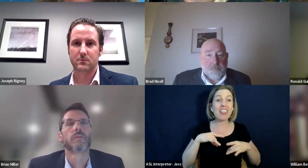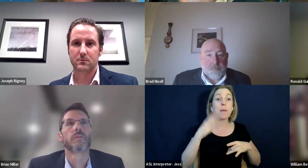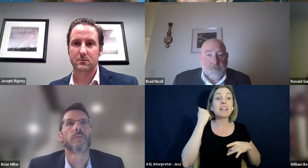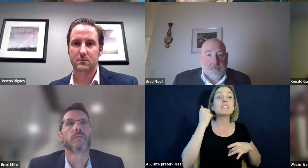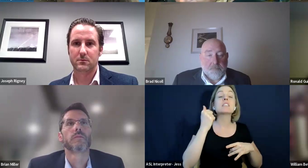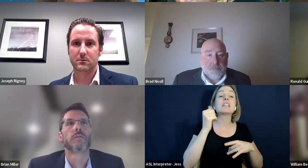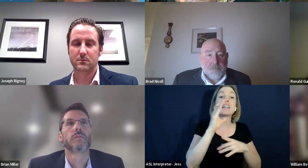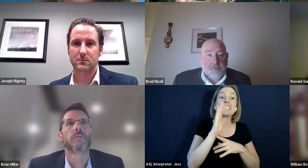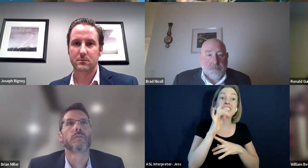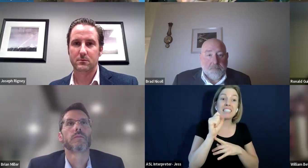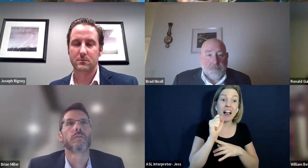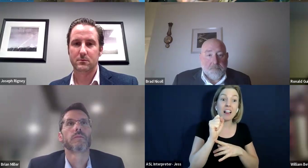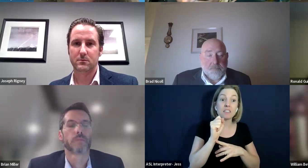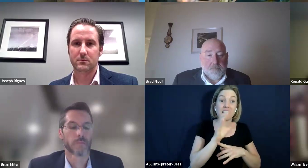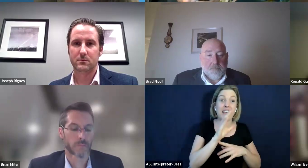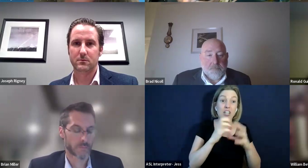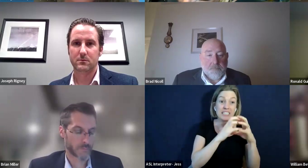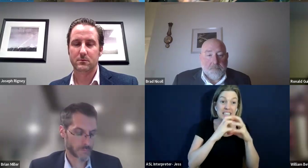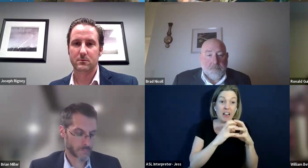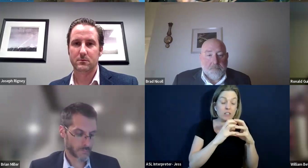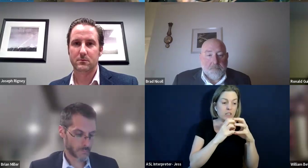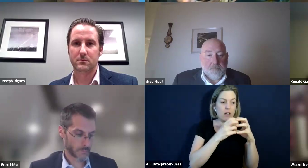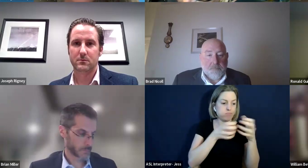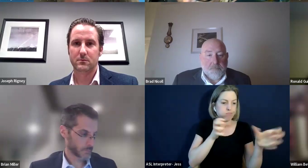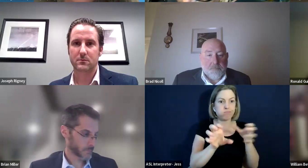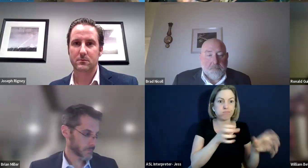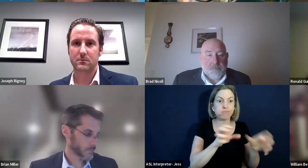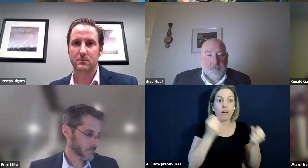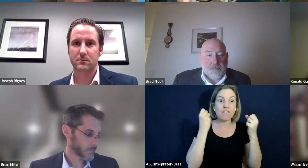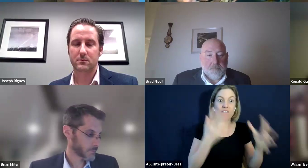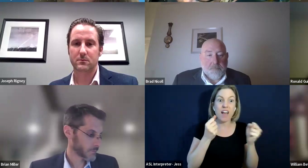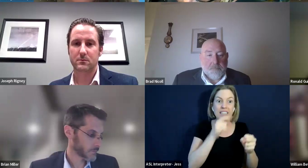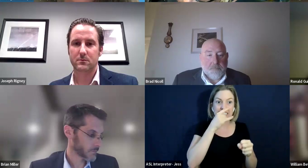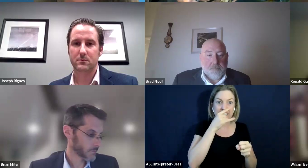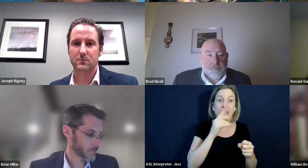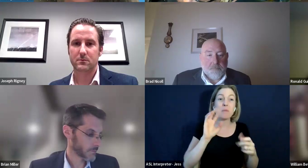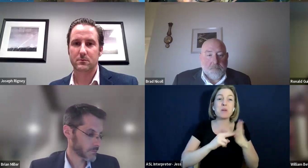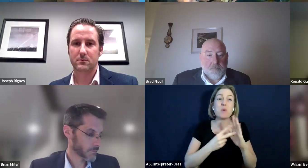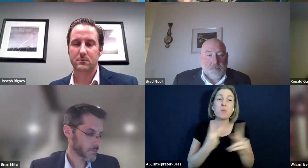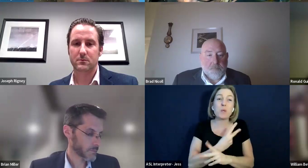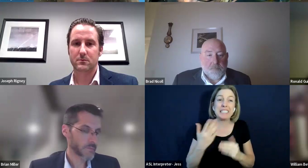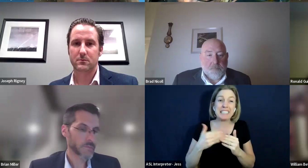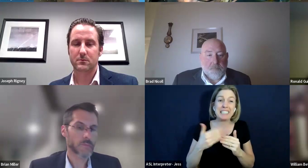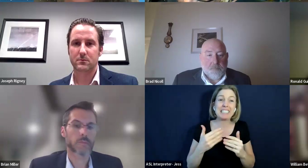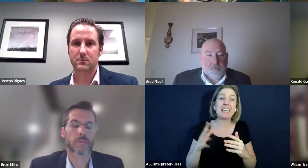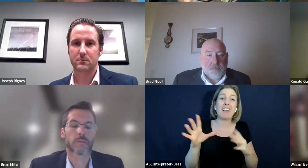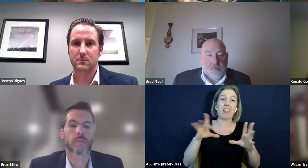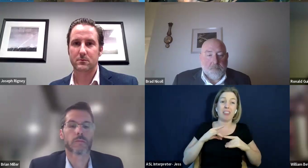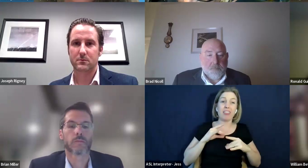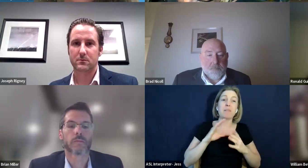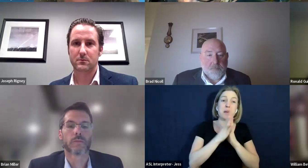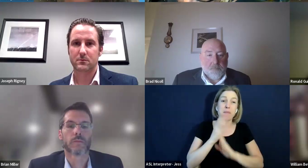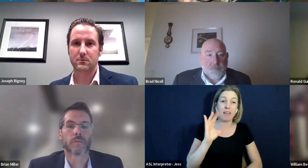and they have decades of lifespan for the cancer to develop. Your main protection is wetting down the